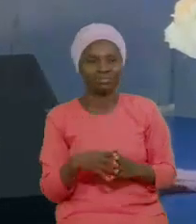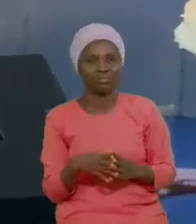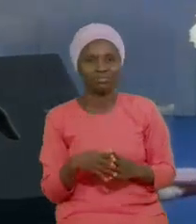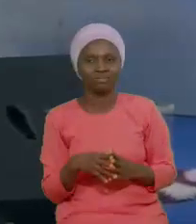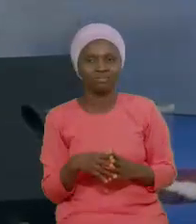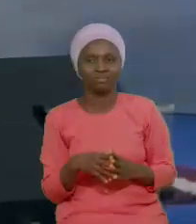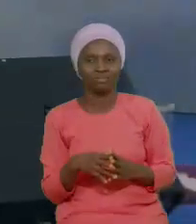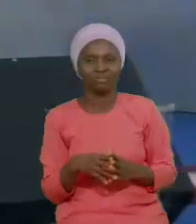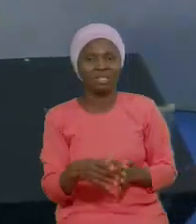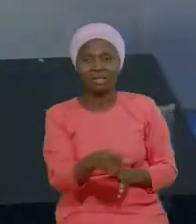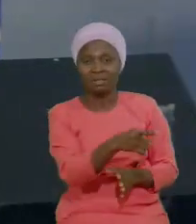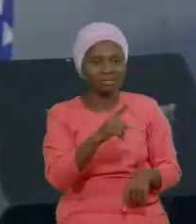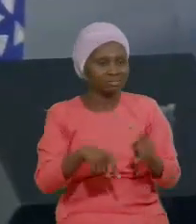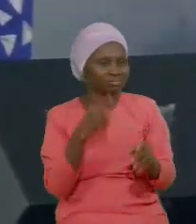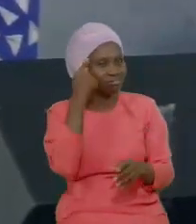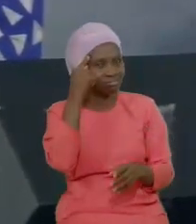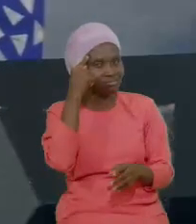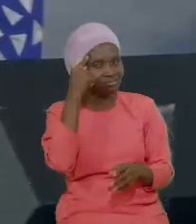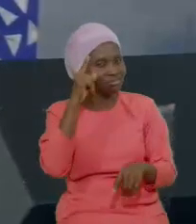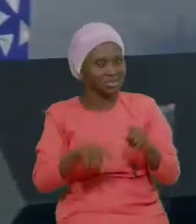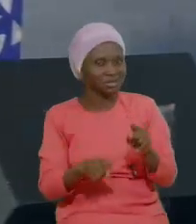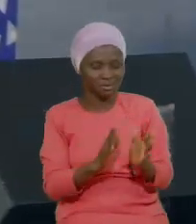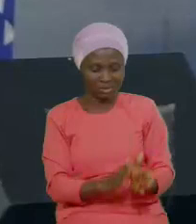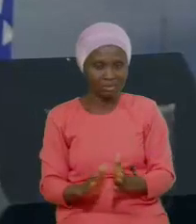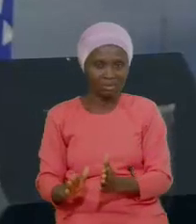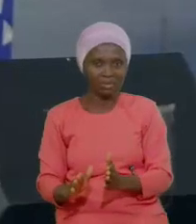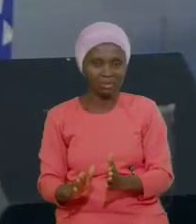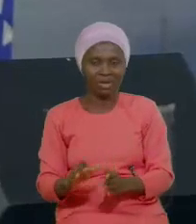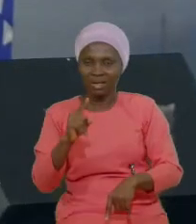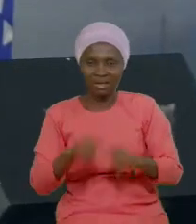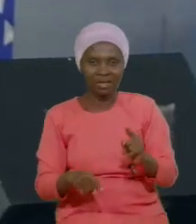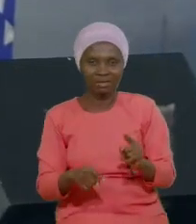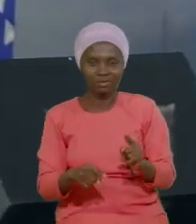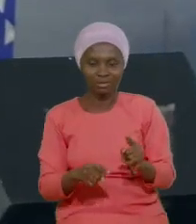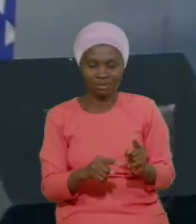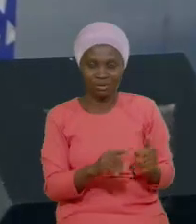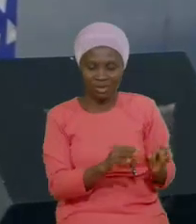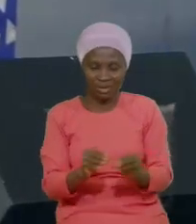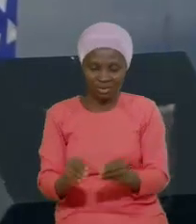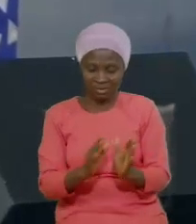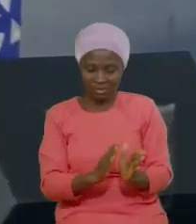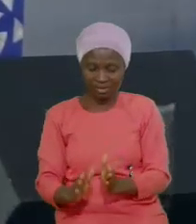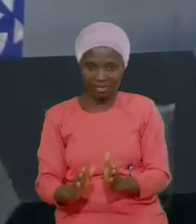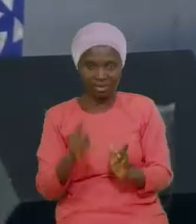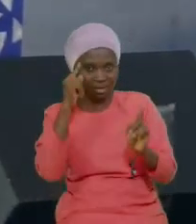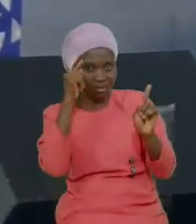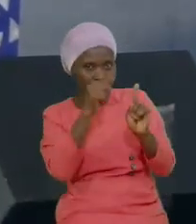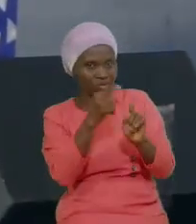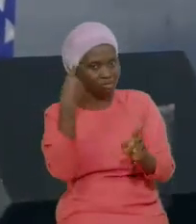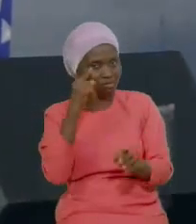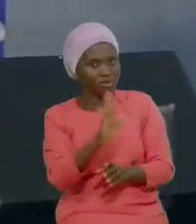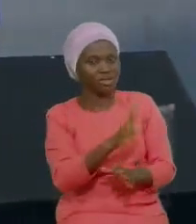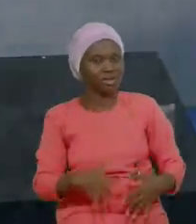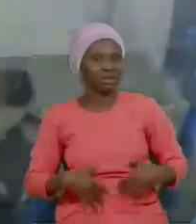They cannot think, they cannot plan, and they cannot set a goal for their life. They're just clowns.